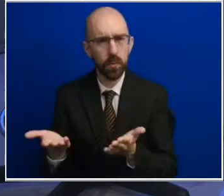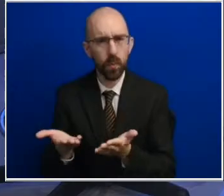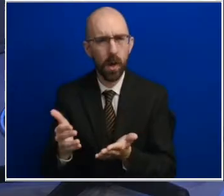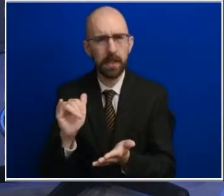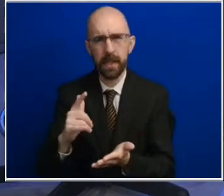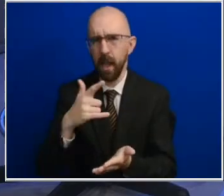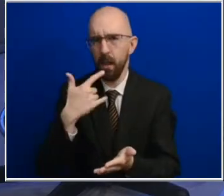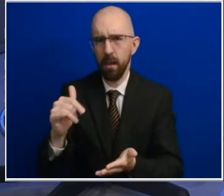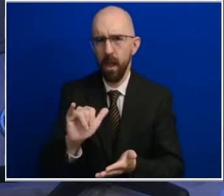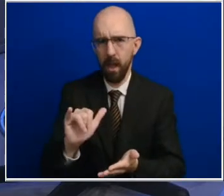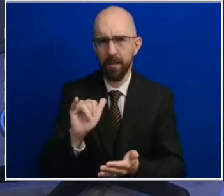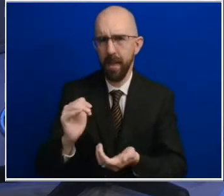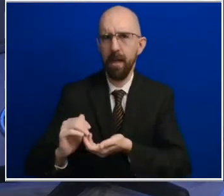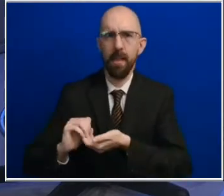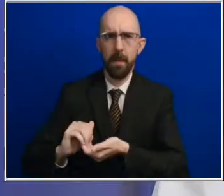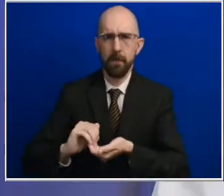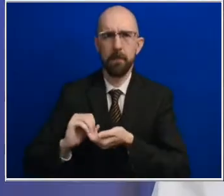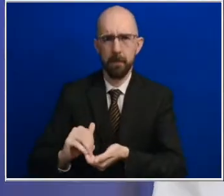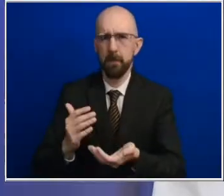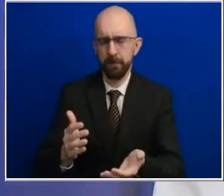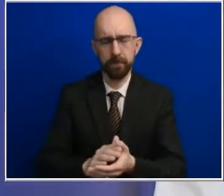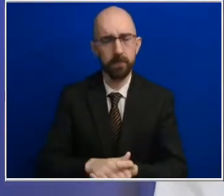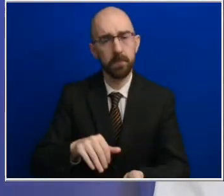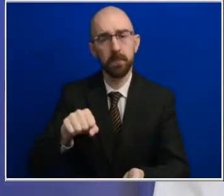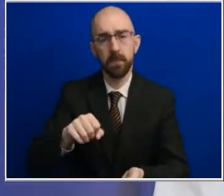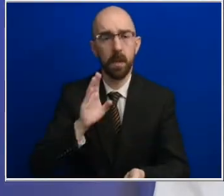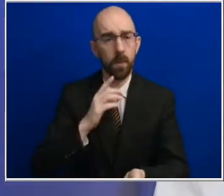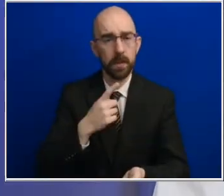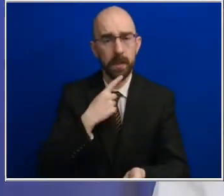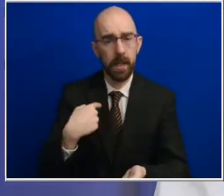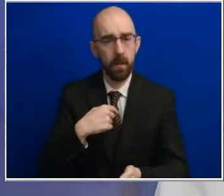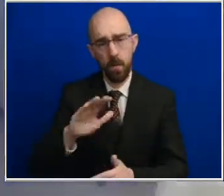that collaboration? Yeah, I would actually say that we're all part of the team.